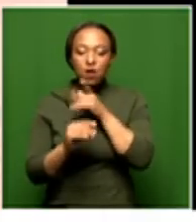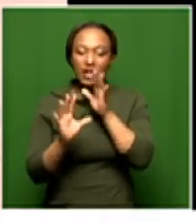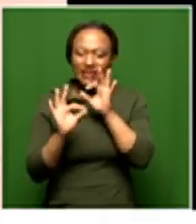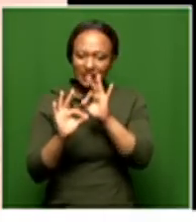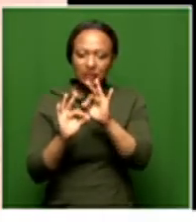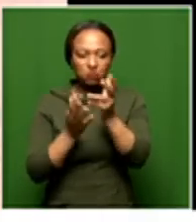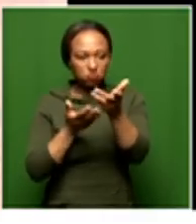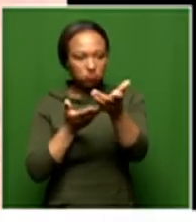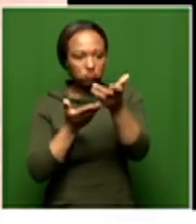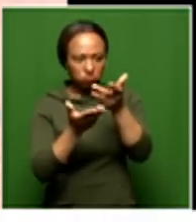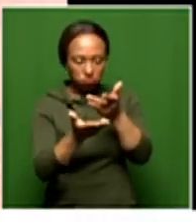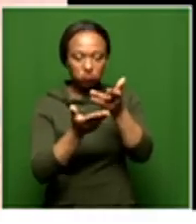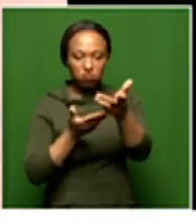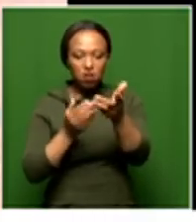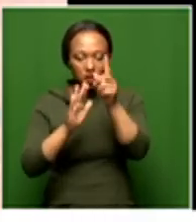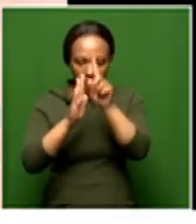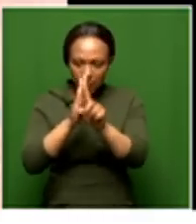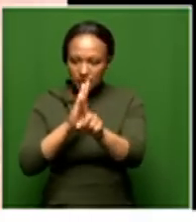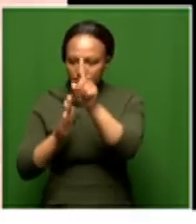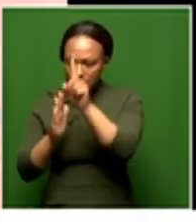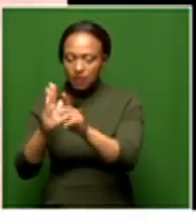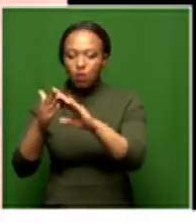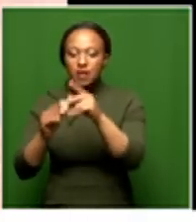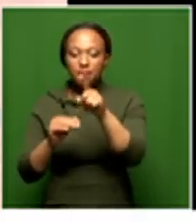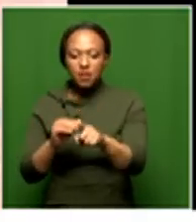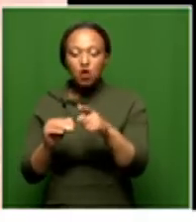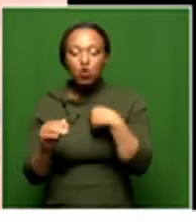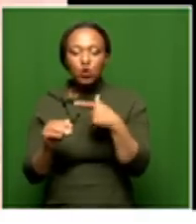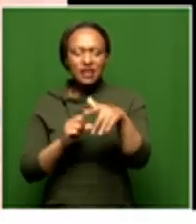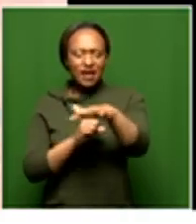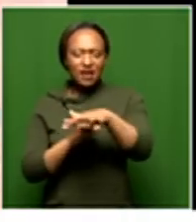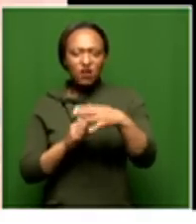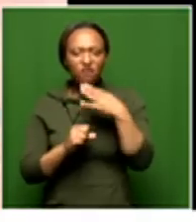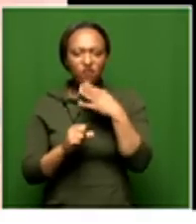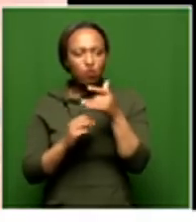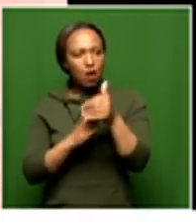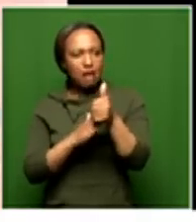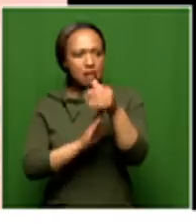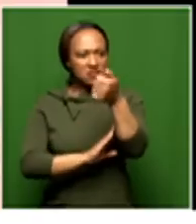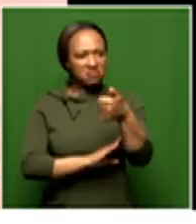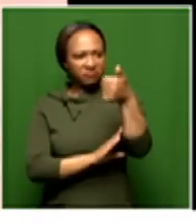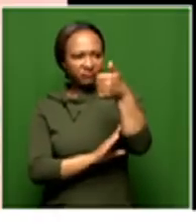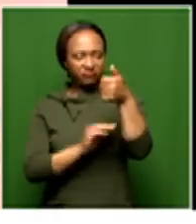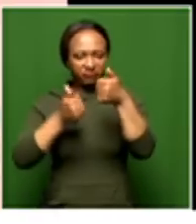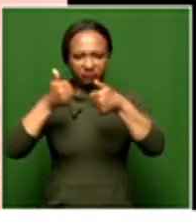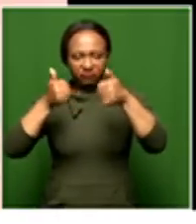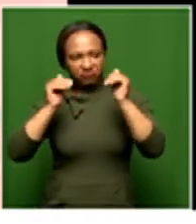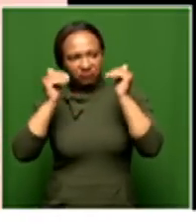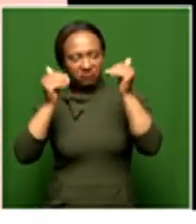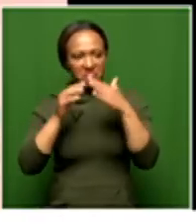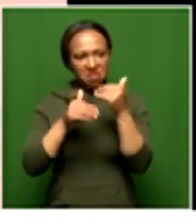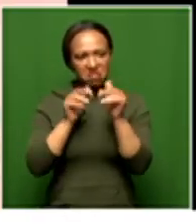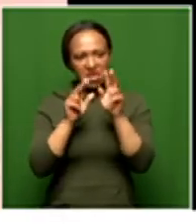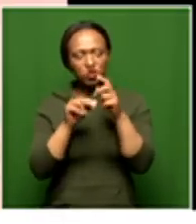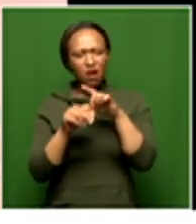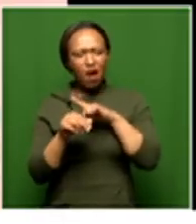direct engagement with the communities and not have this buffer area or of leadership, even of processing of issues